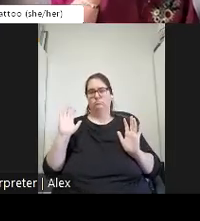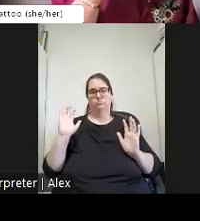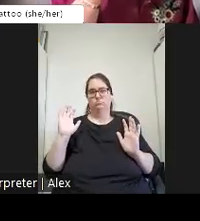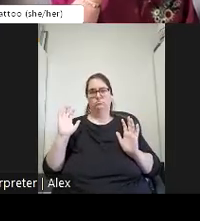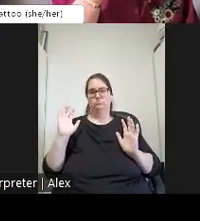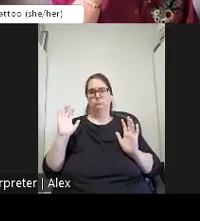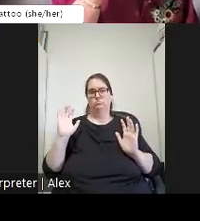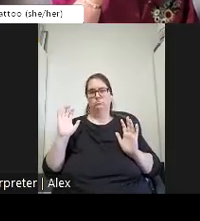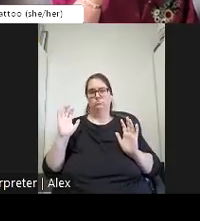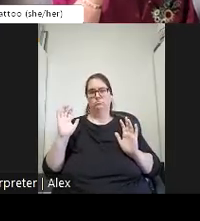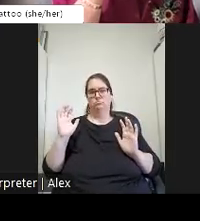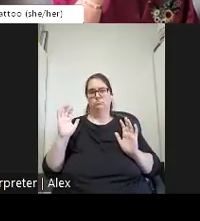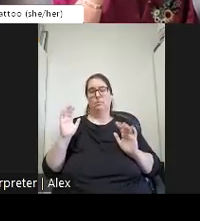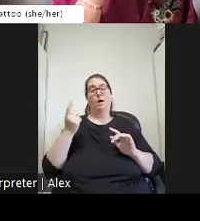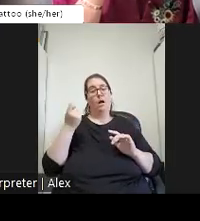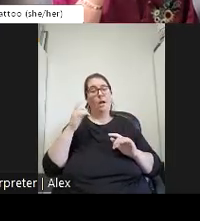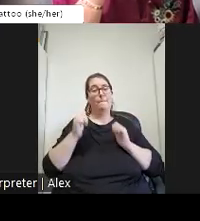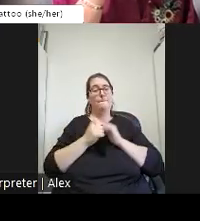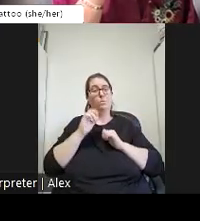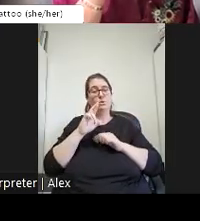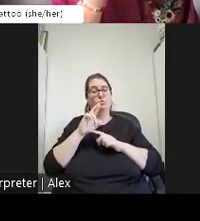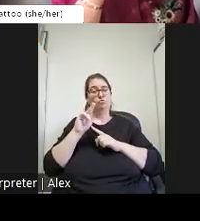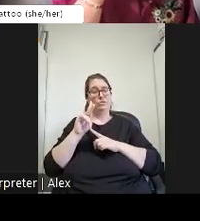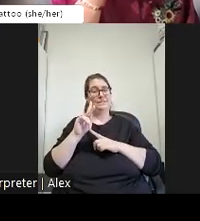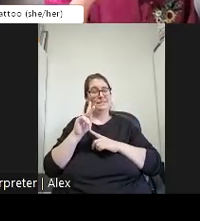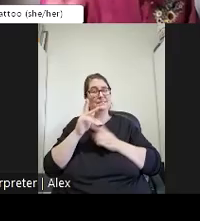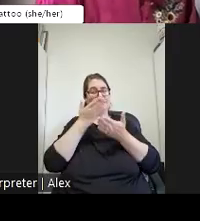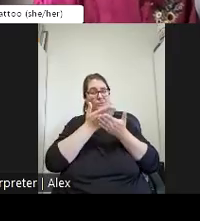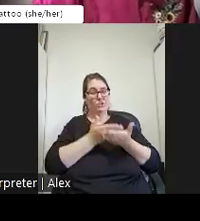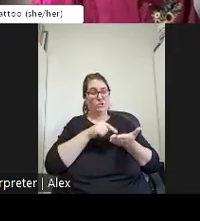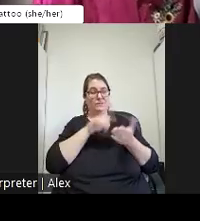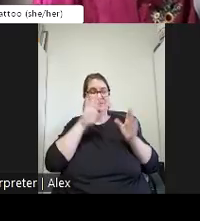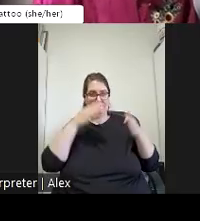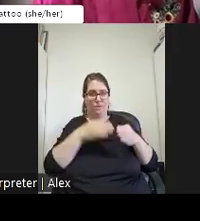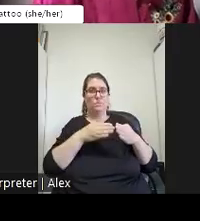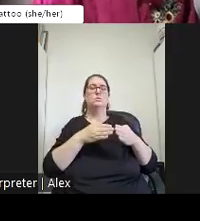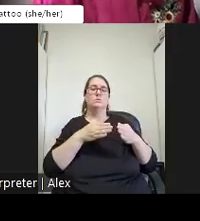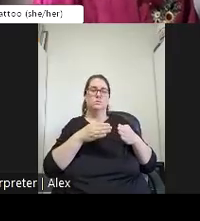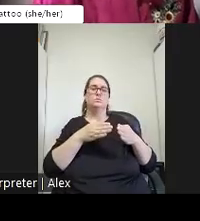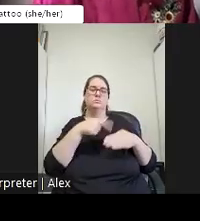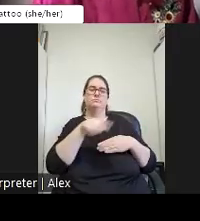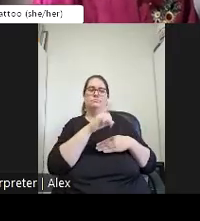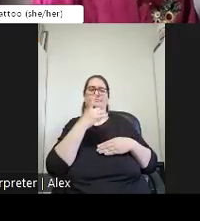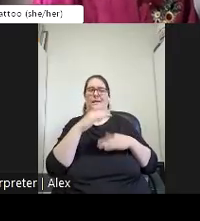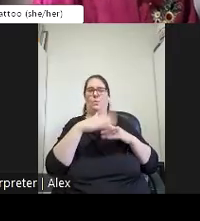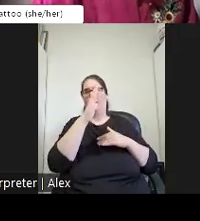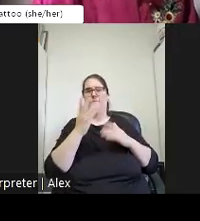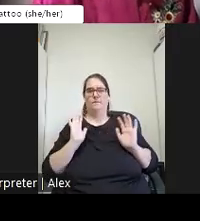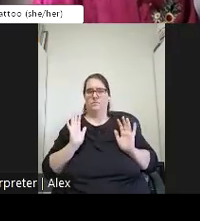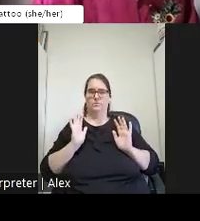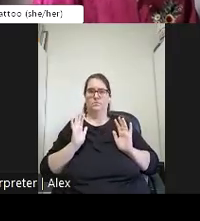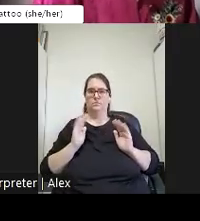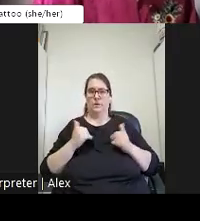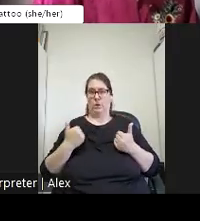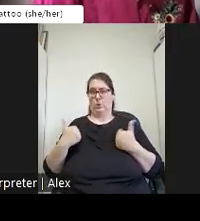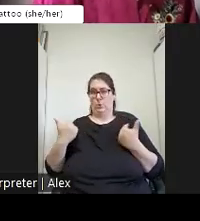just because most of the risk factor research that we collected is focused on individuals who are over the age of 18, and there's not a ton